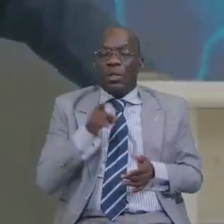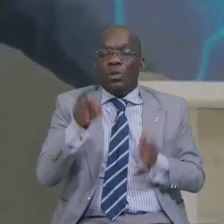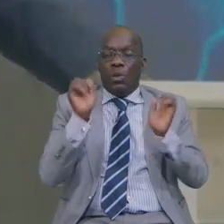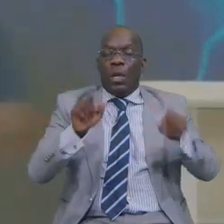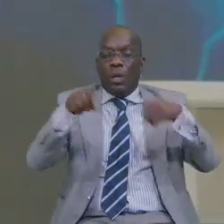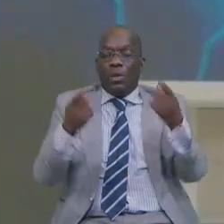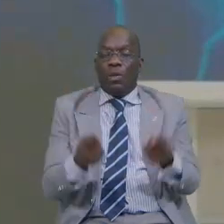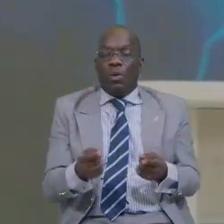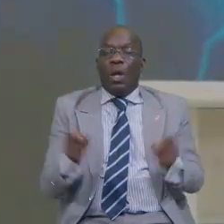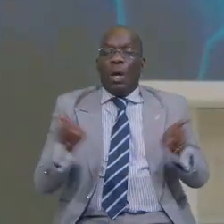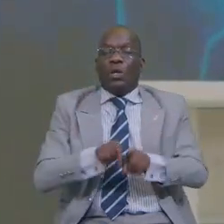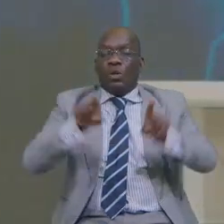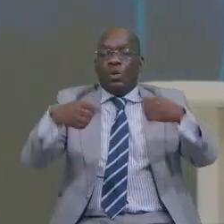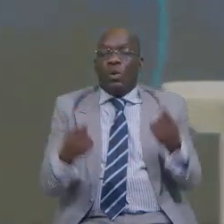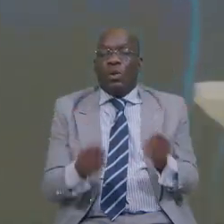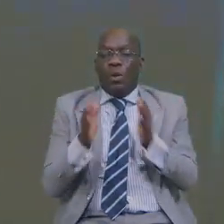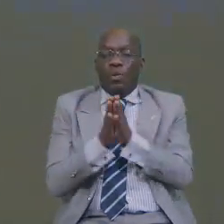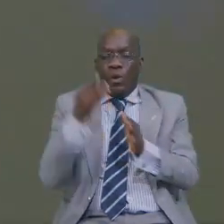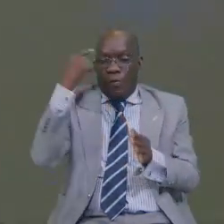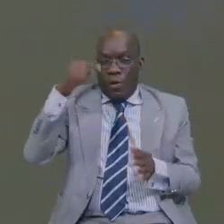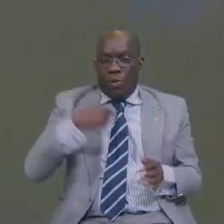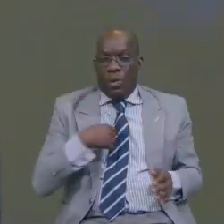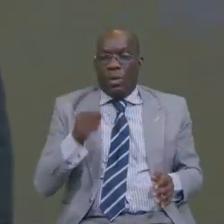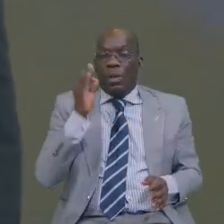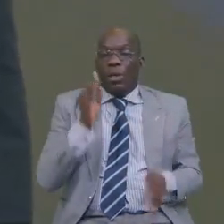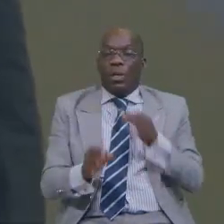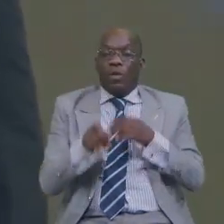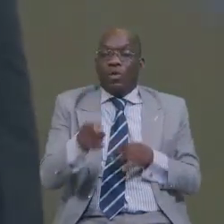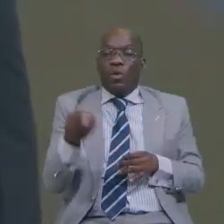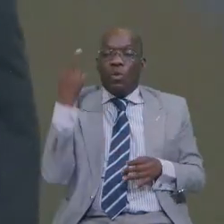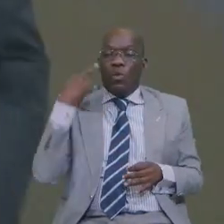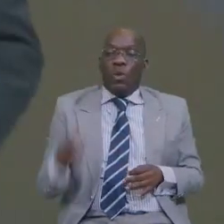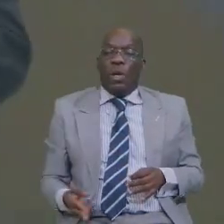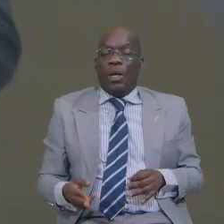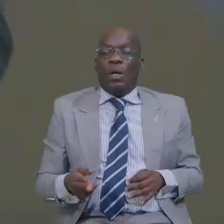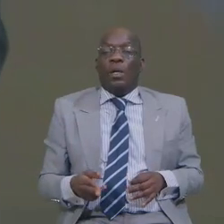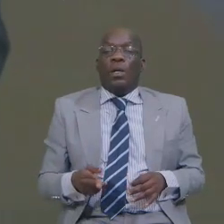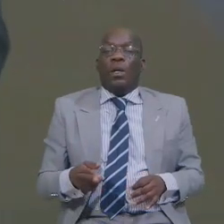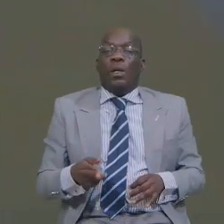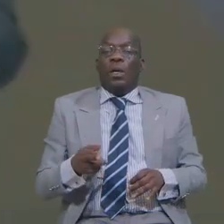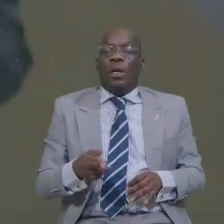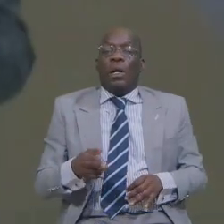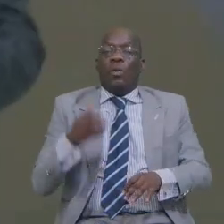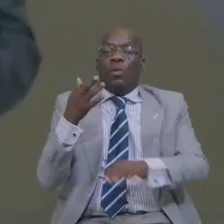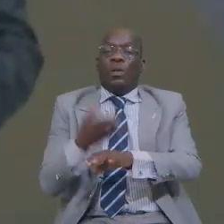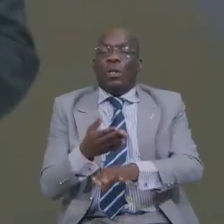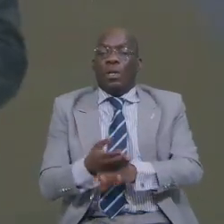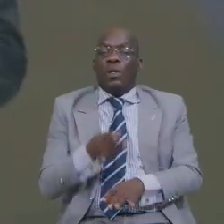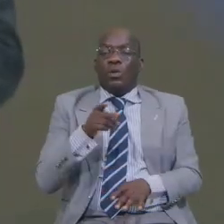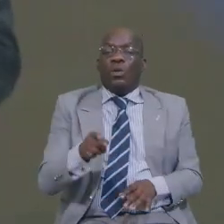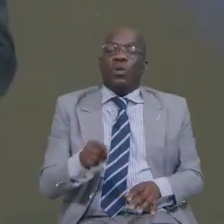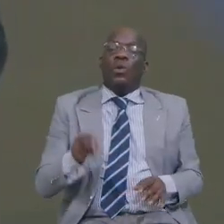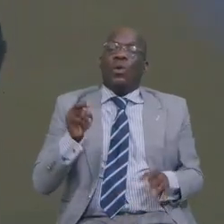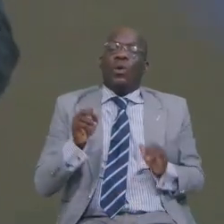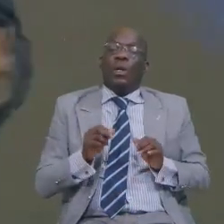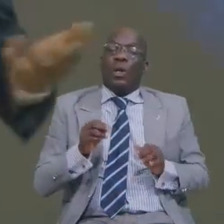me also. If you are compelled and you yield to the compulsion of the Spirit